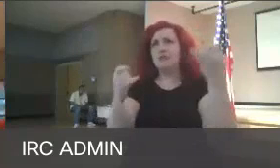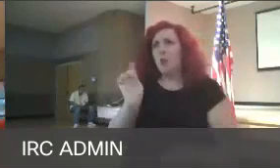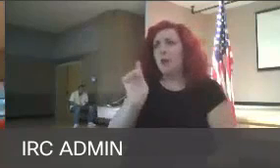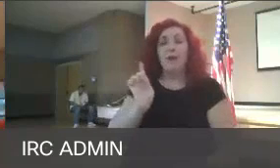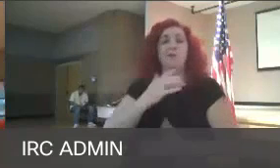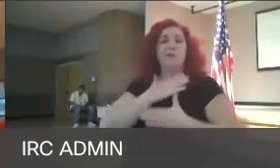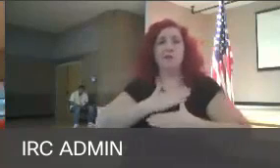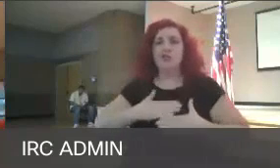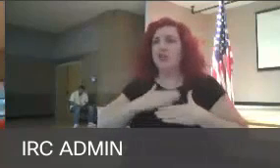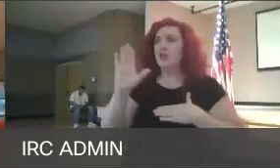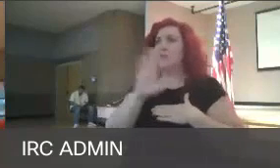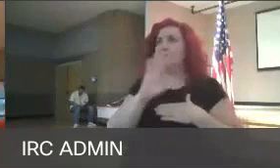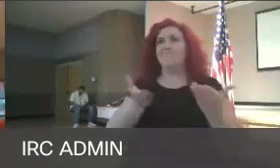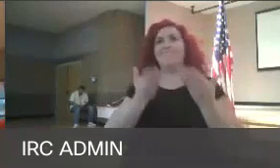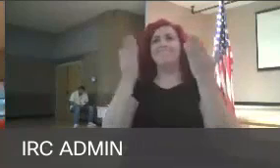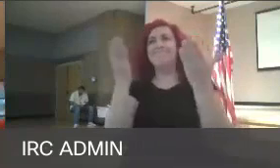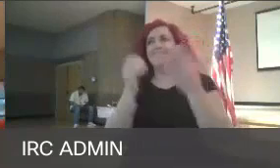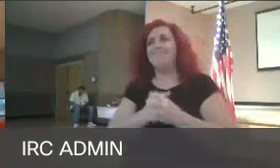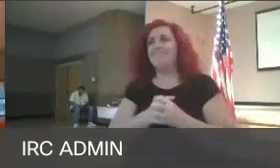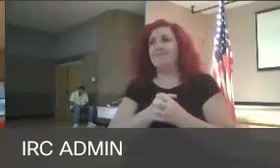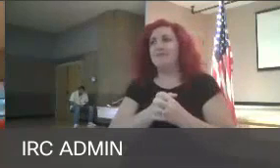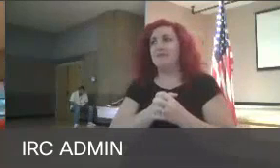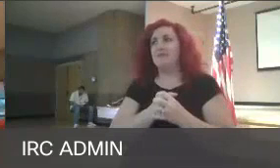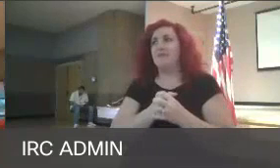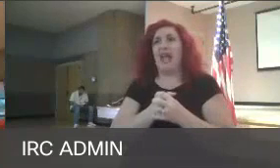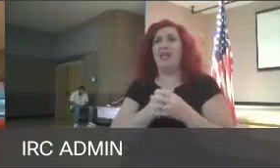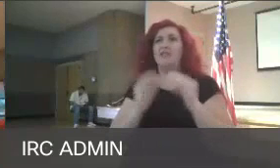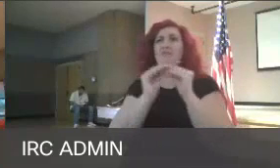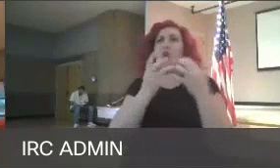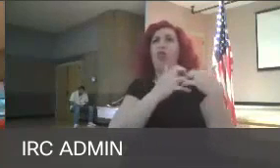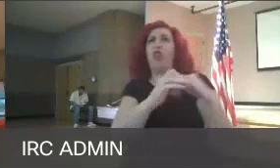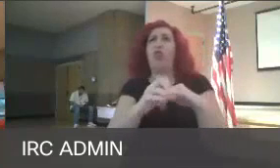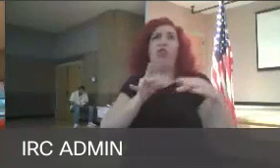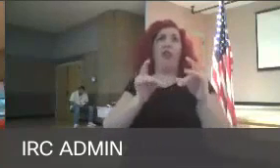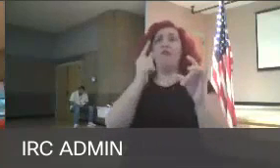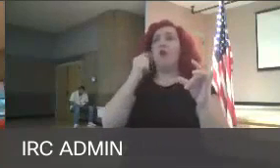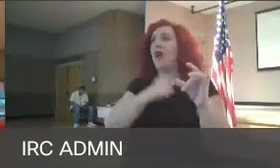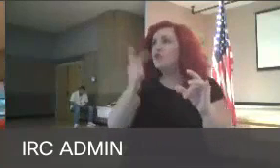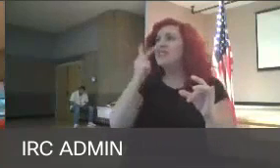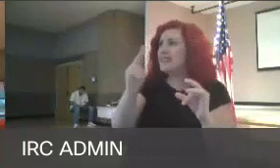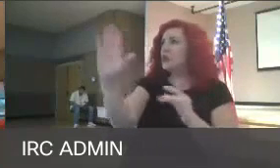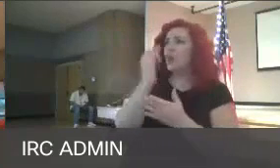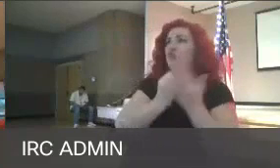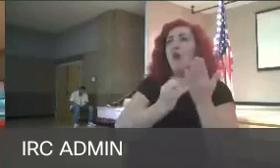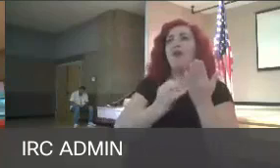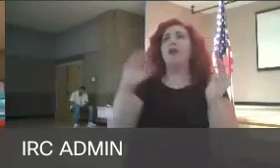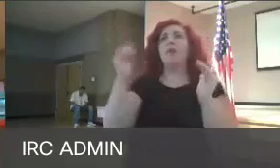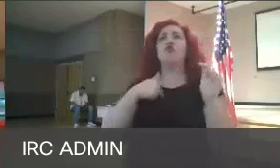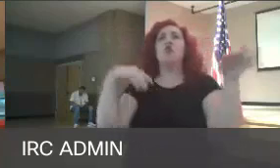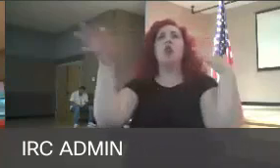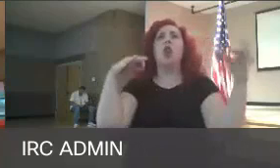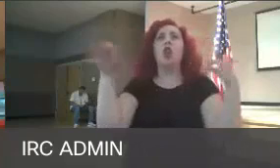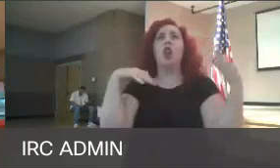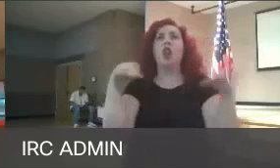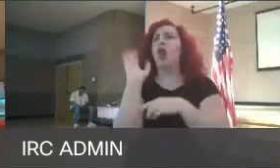So we really appreciate all those mapping suggestions, and it frankly works easier for us to see your drawing as opposed to just